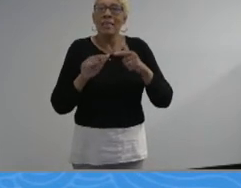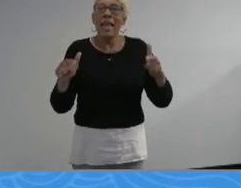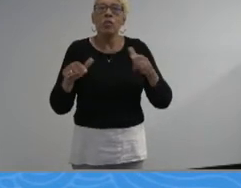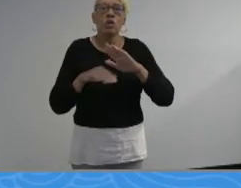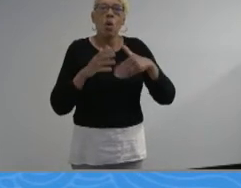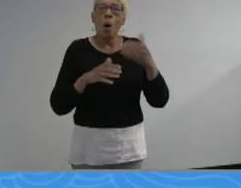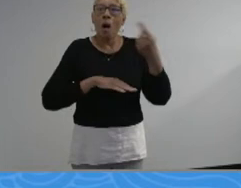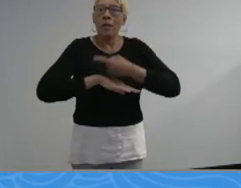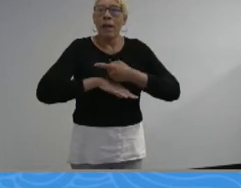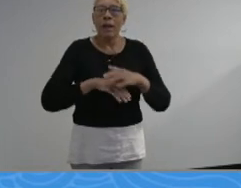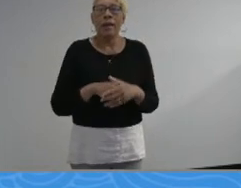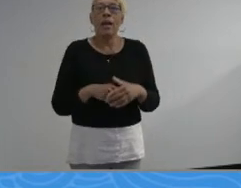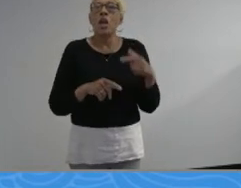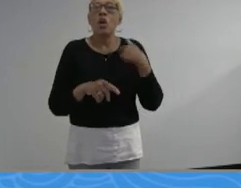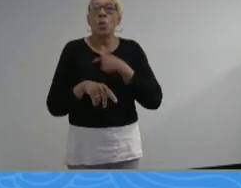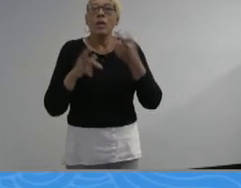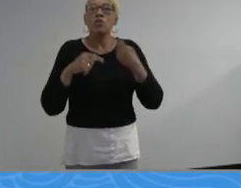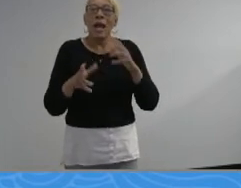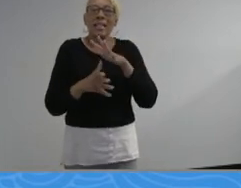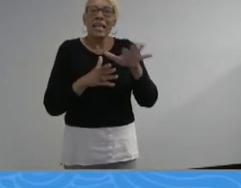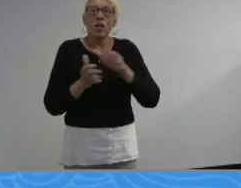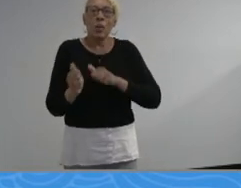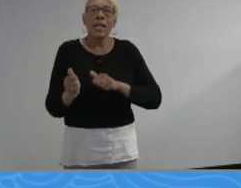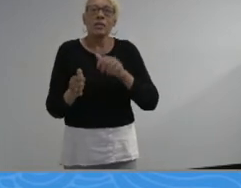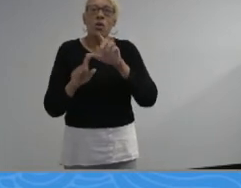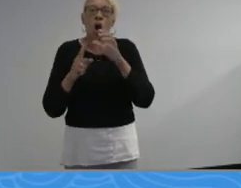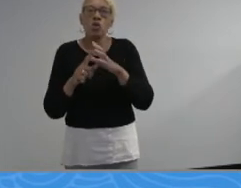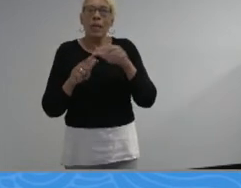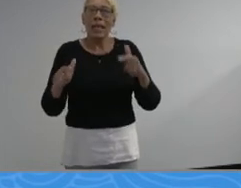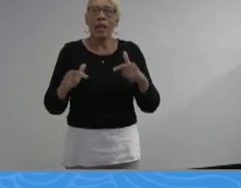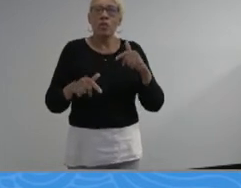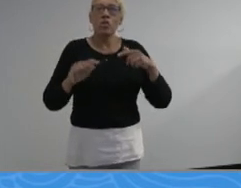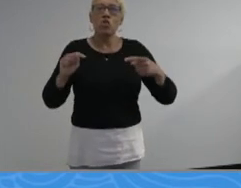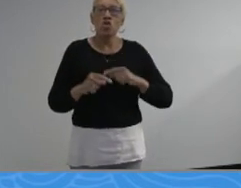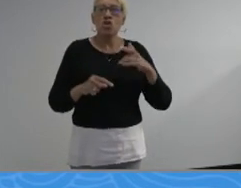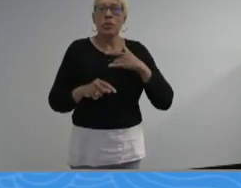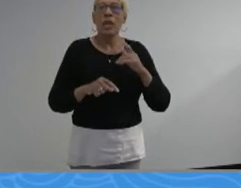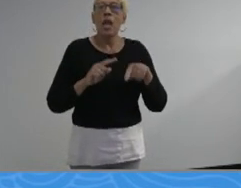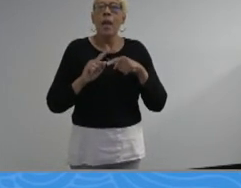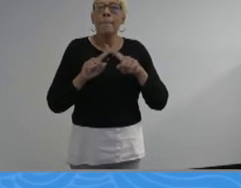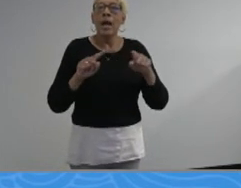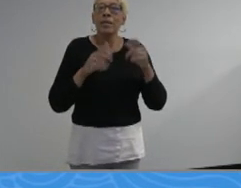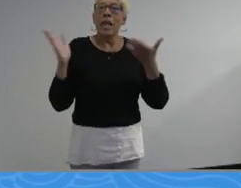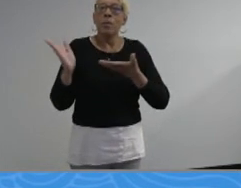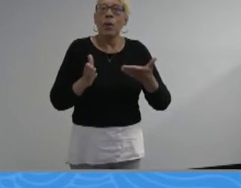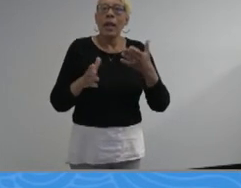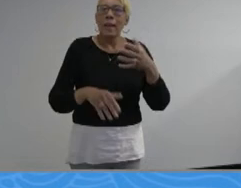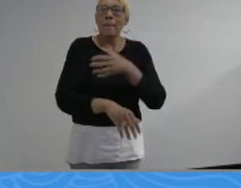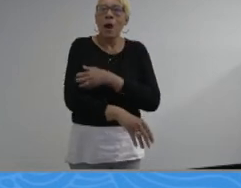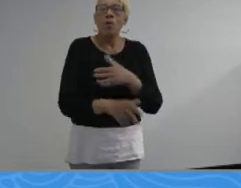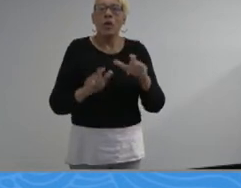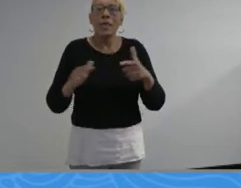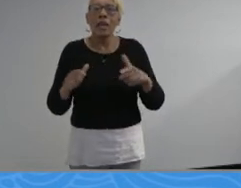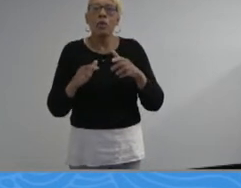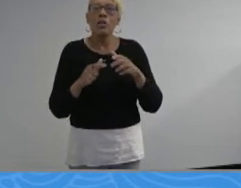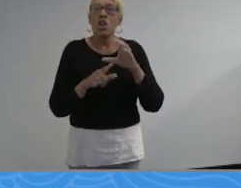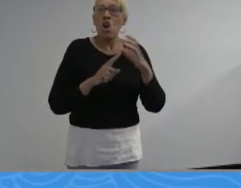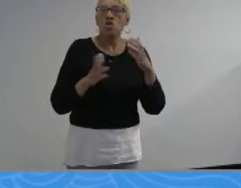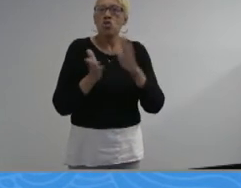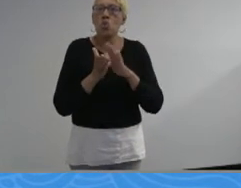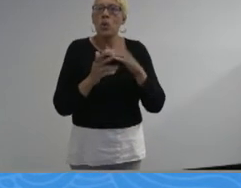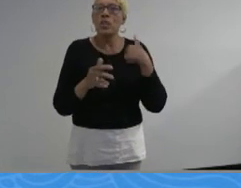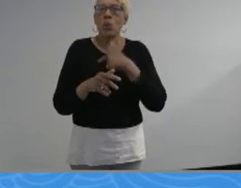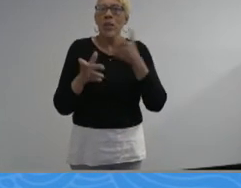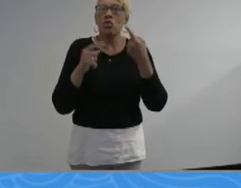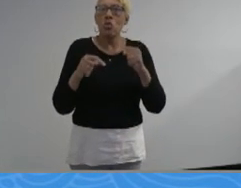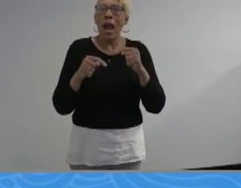we begin to try to erase culture and language when our young children bring so much powerful and beautiful language to our schools, yet we try to take that language away from them